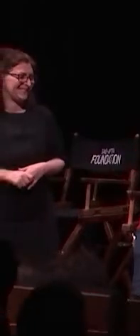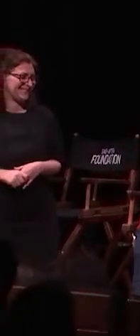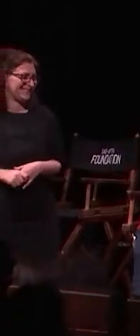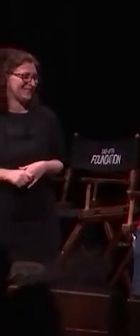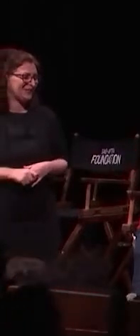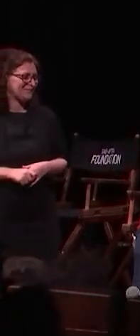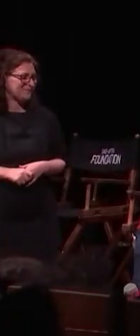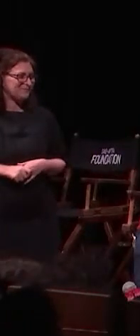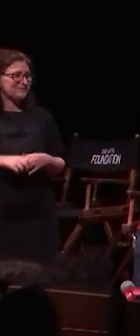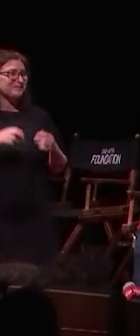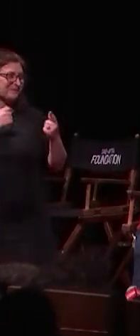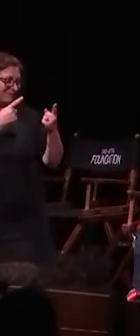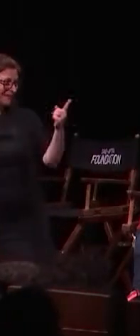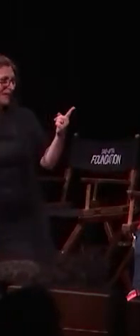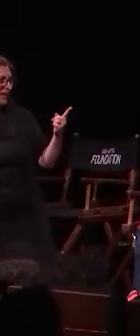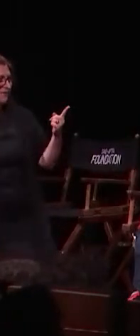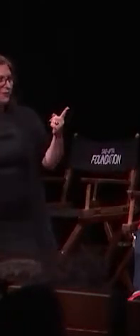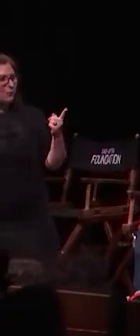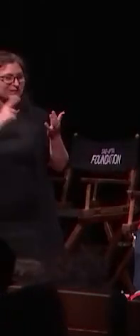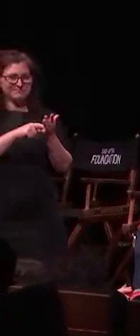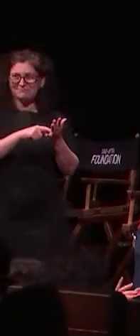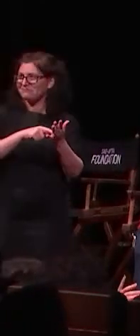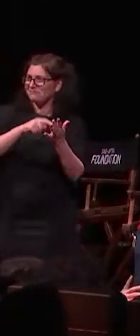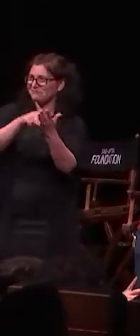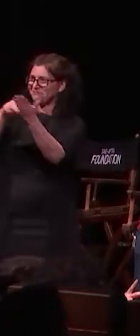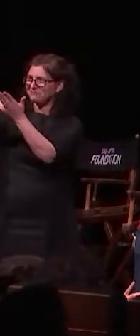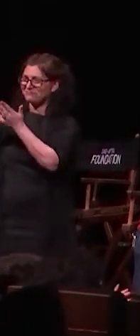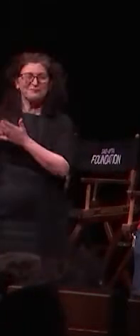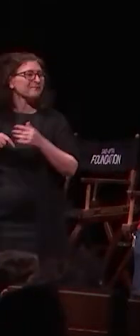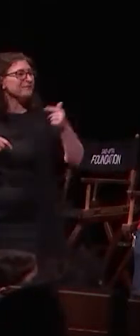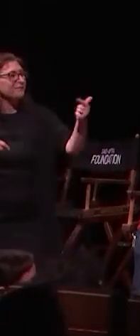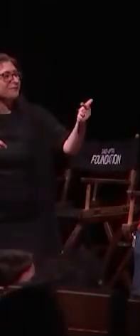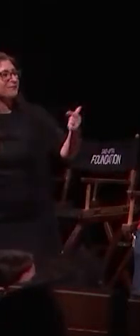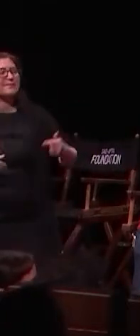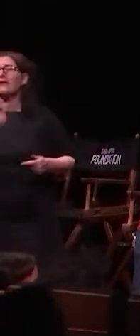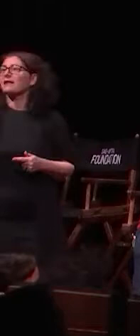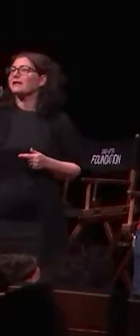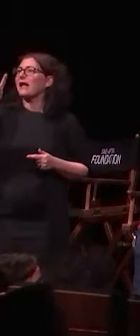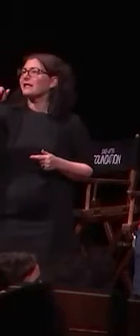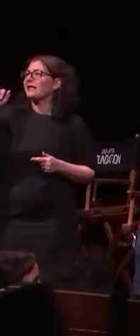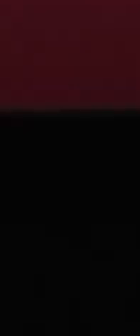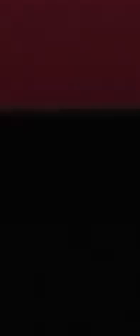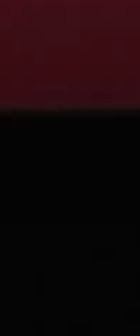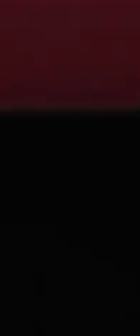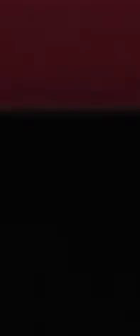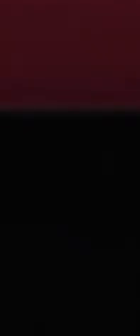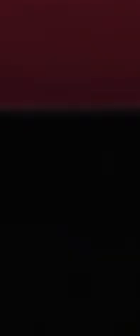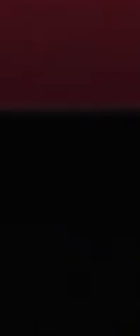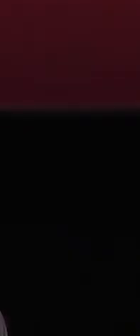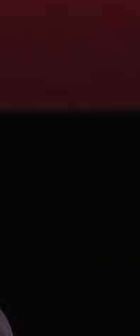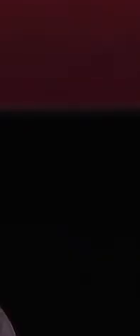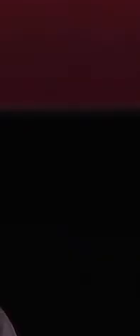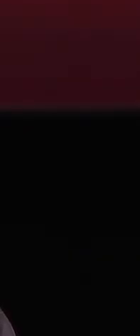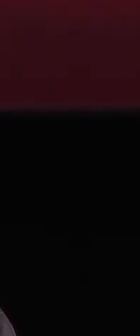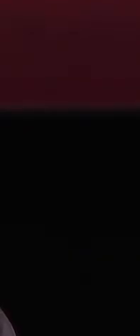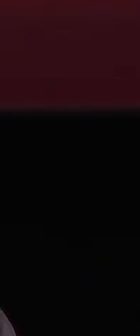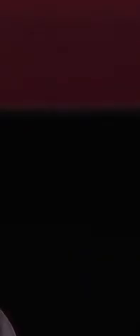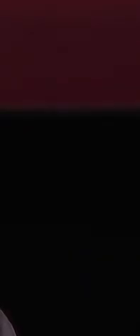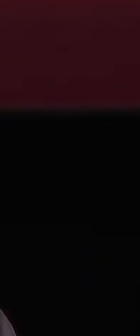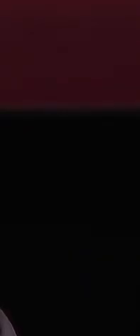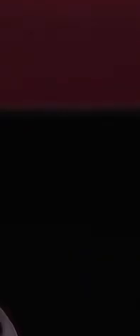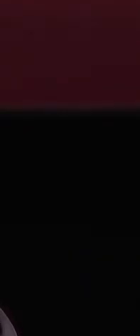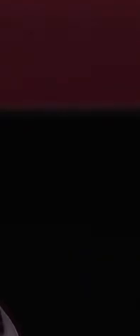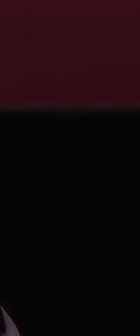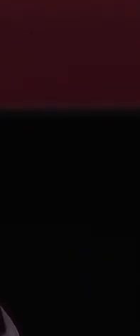Yeah, everybody introduce who you have with you, sure. I'm Nadia Zoe. I'm the co-writer and director of Mariachi